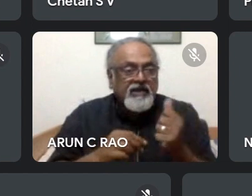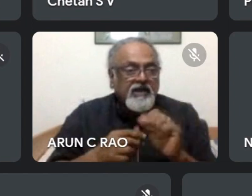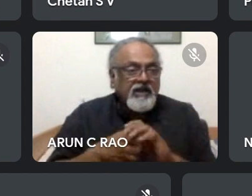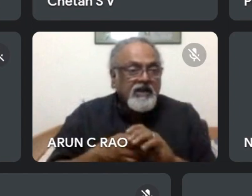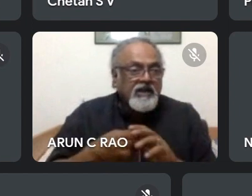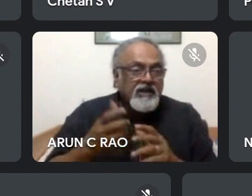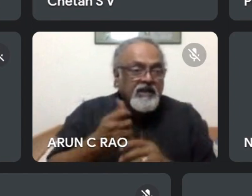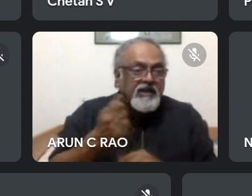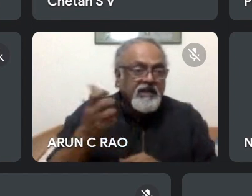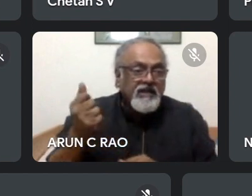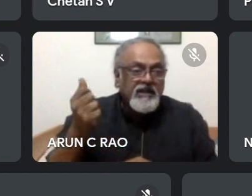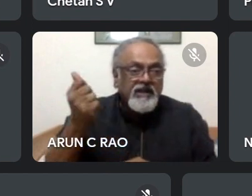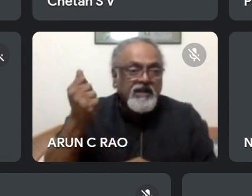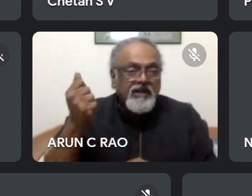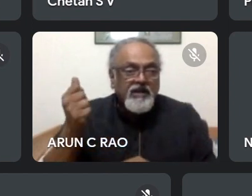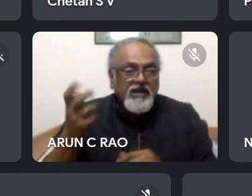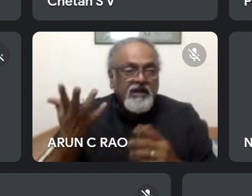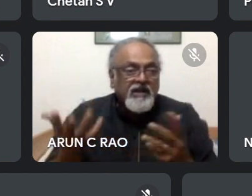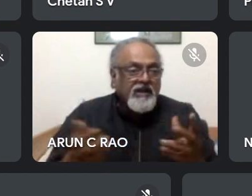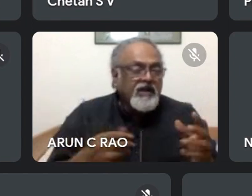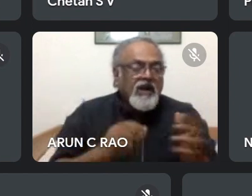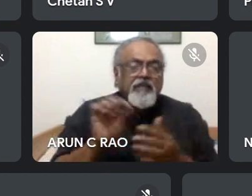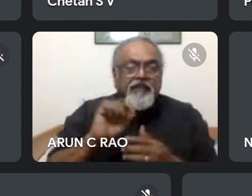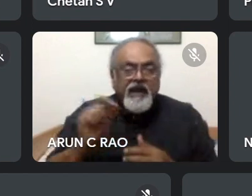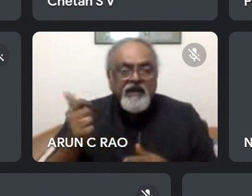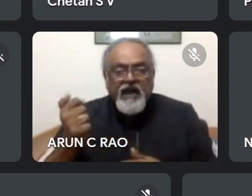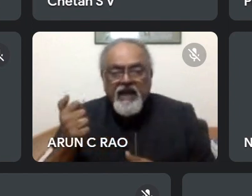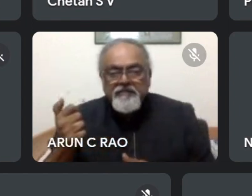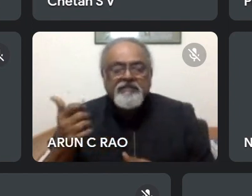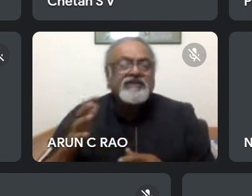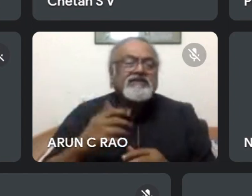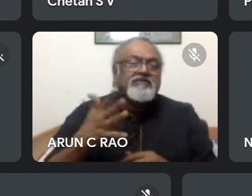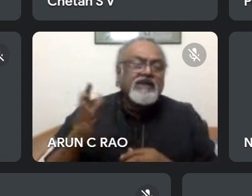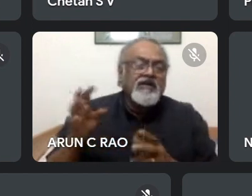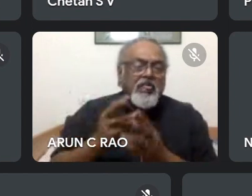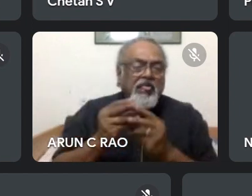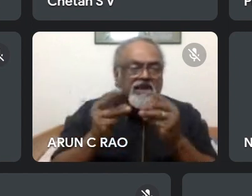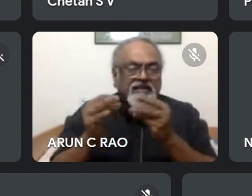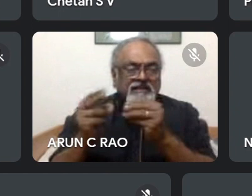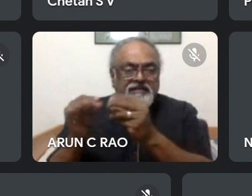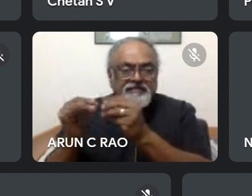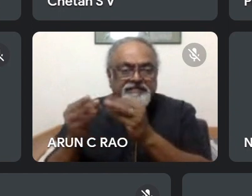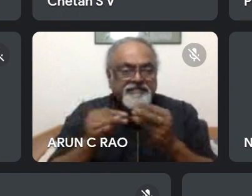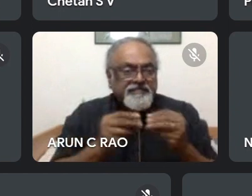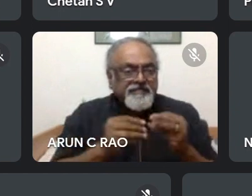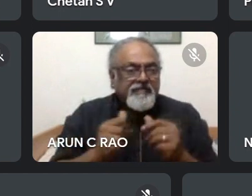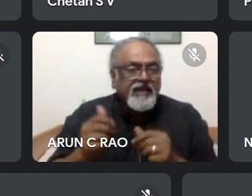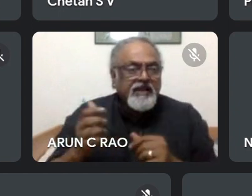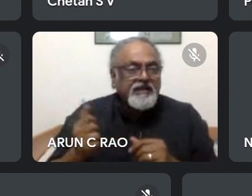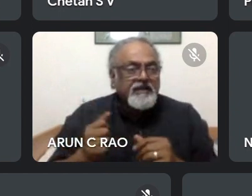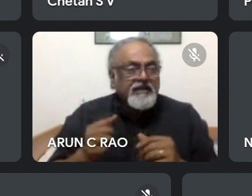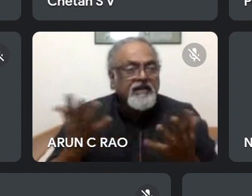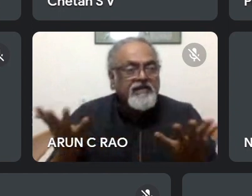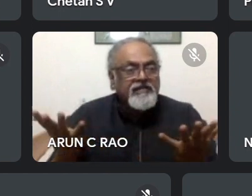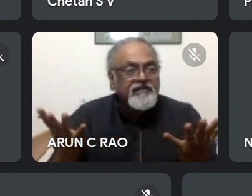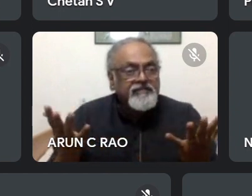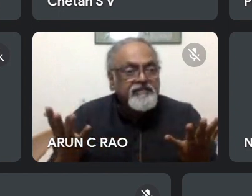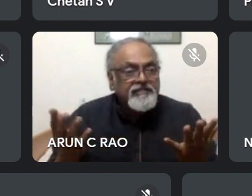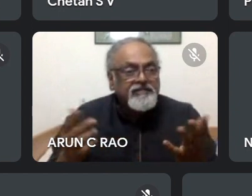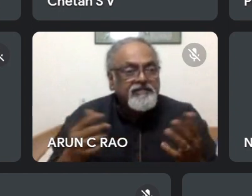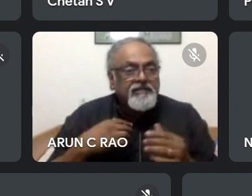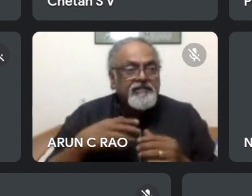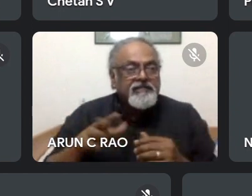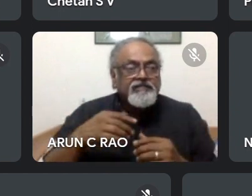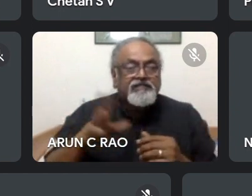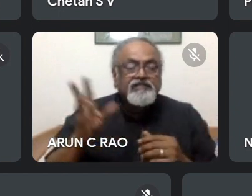keep clenching my earphone, or it could be a pen's cap. I couldn't sit still. I was just walking around during meetings. I sit